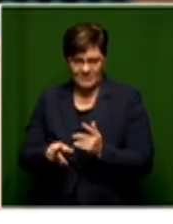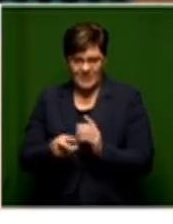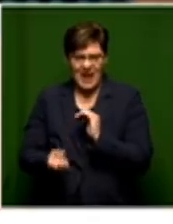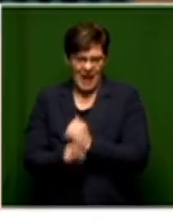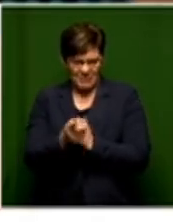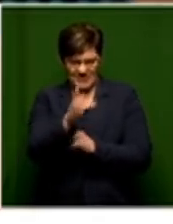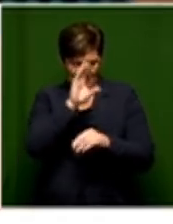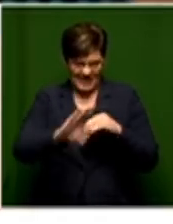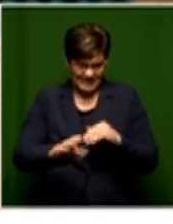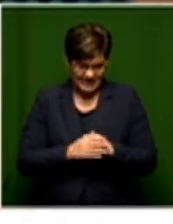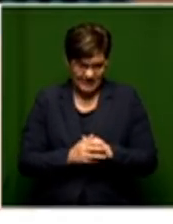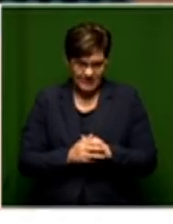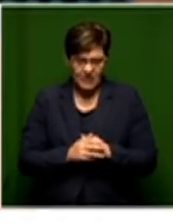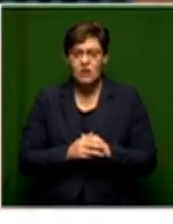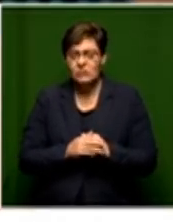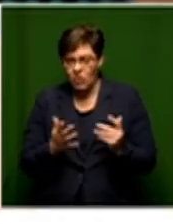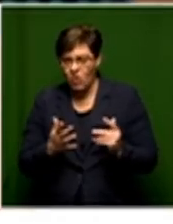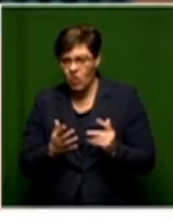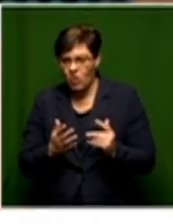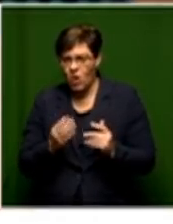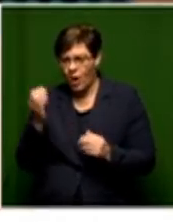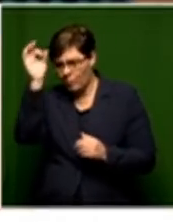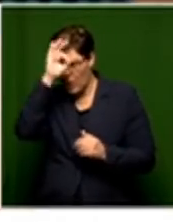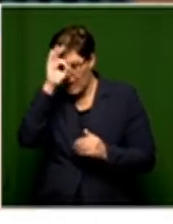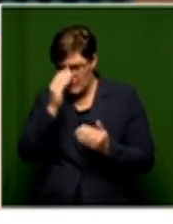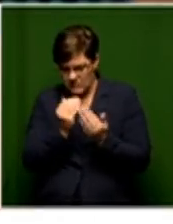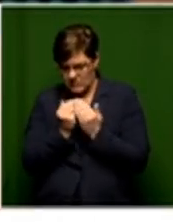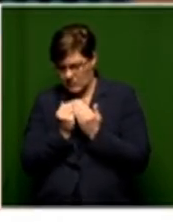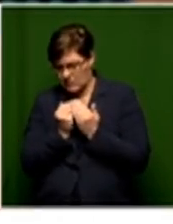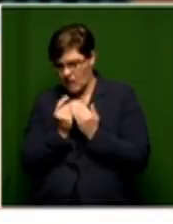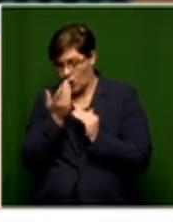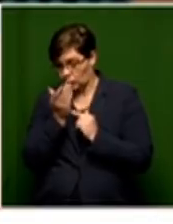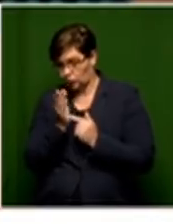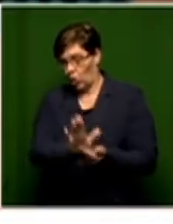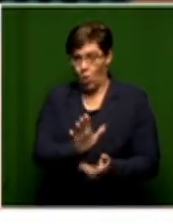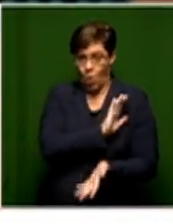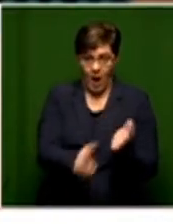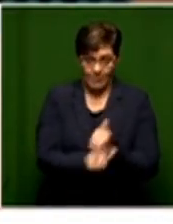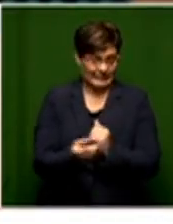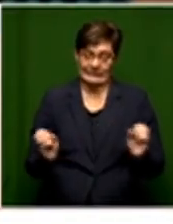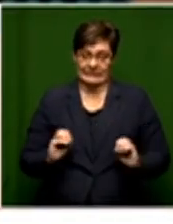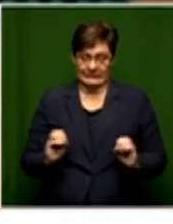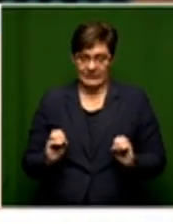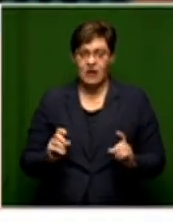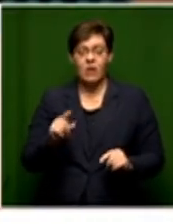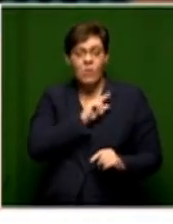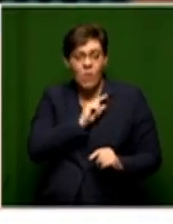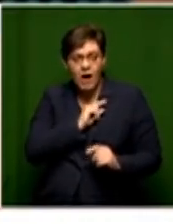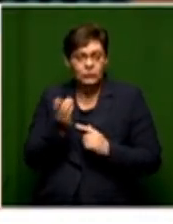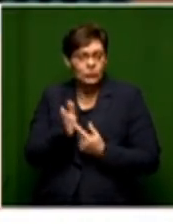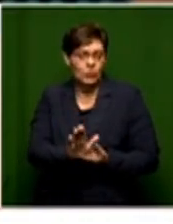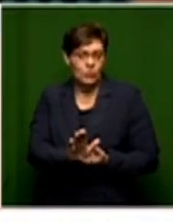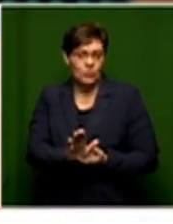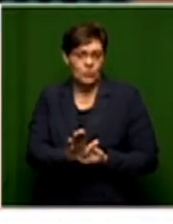instance. So the police are also playing their cards very closer to their chests to try and ensure that there is some kind